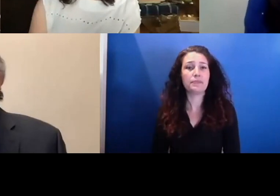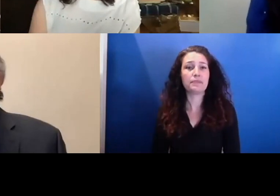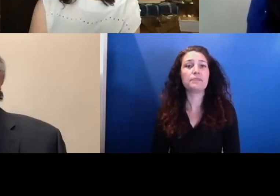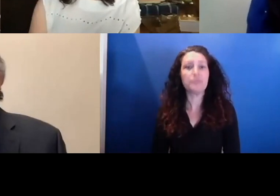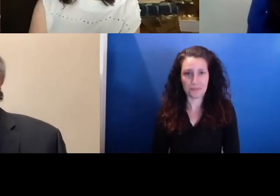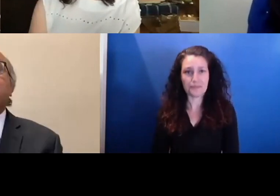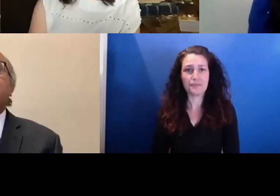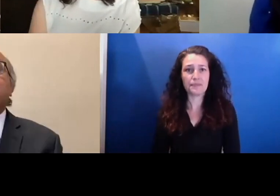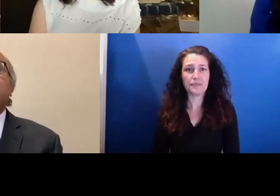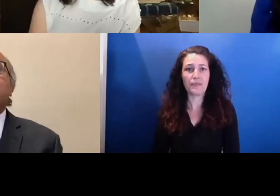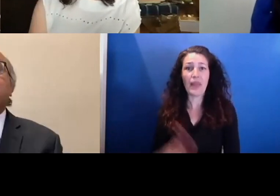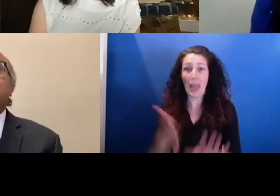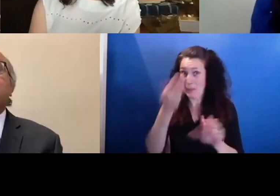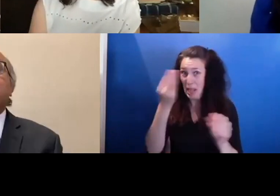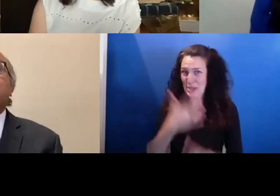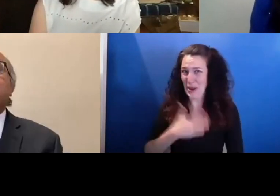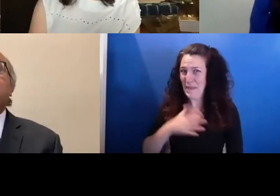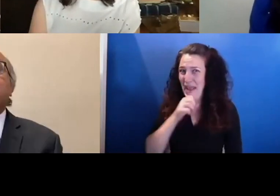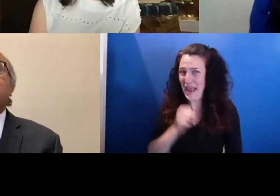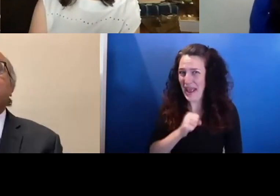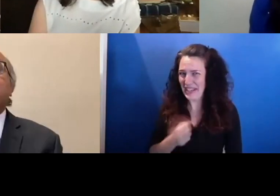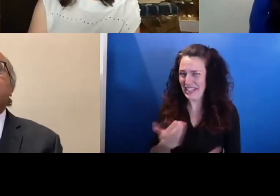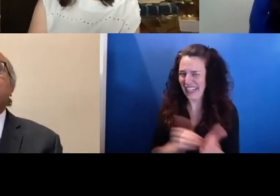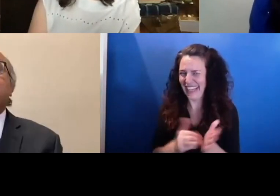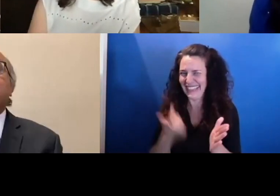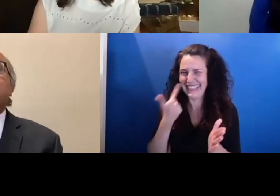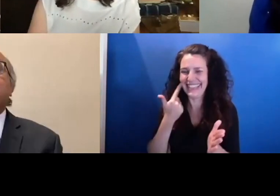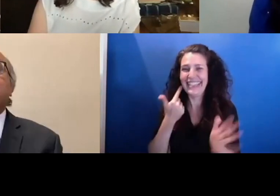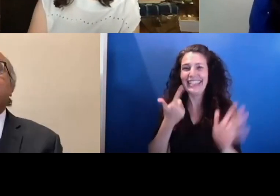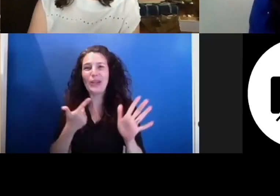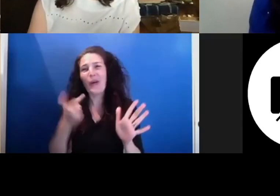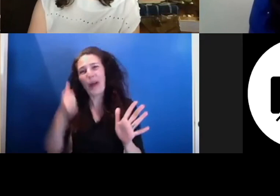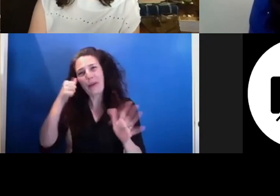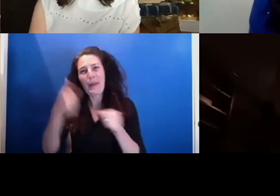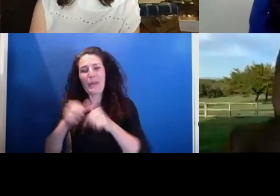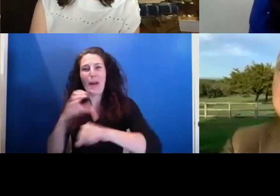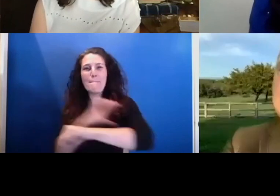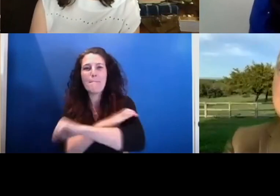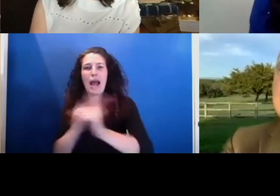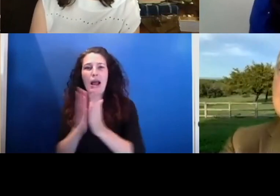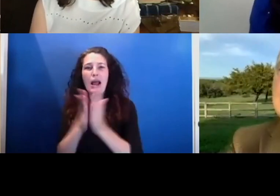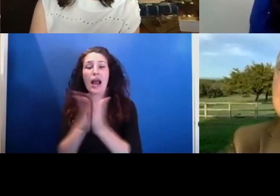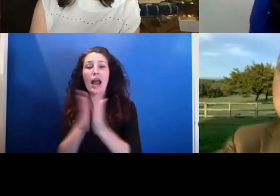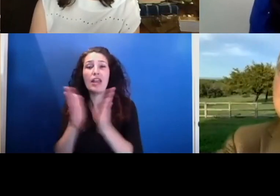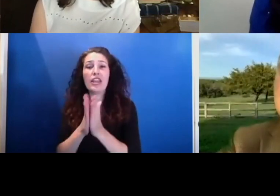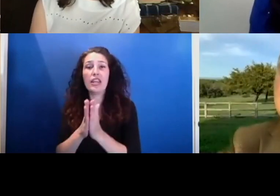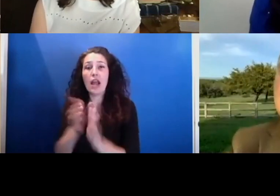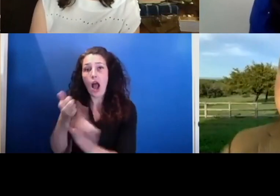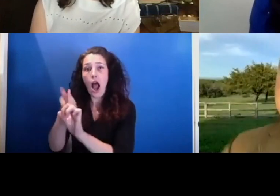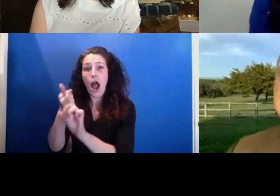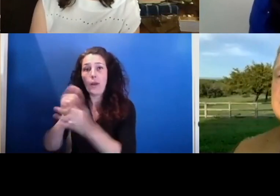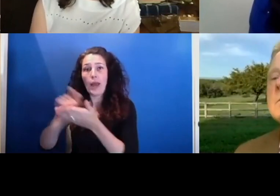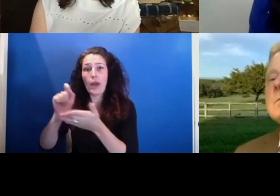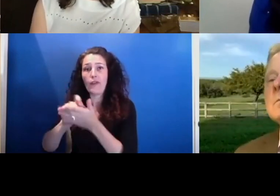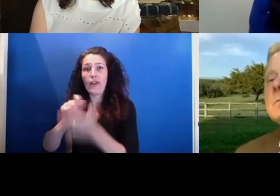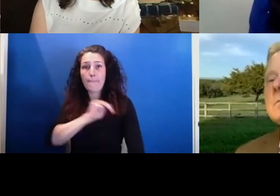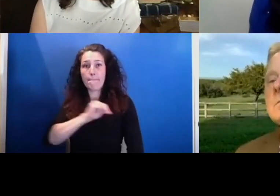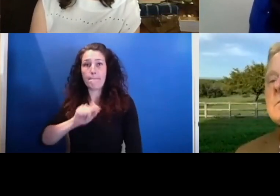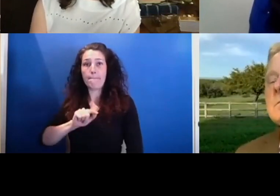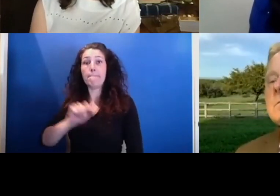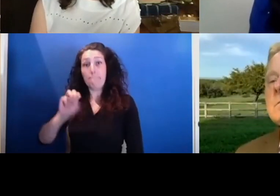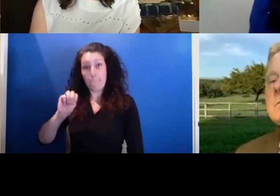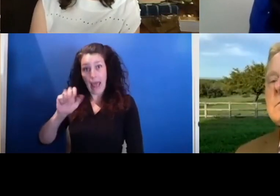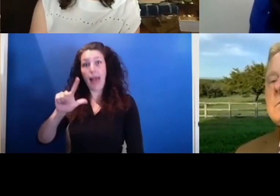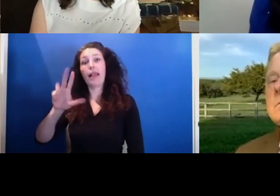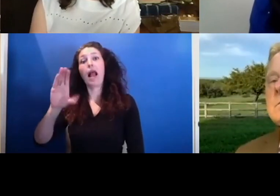reveal my age once again. One of the most powerful books that I remember reading was the autobiography of Malcolm X. And I remember reading this as a young man and